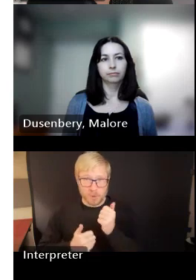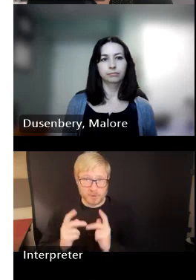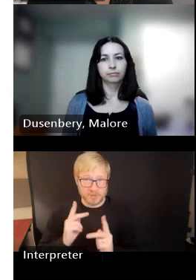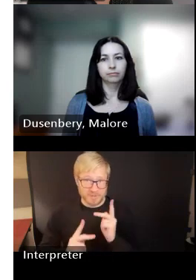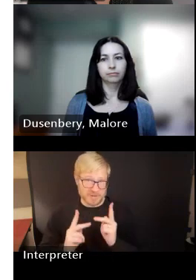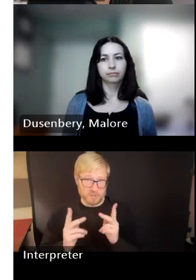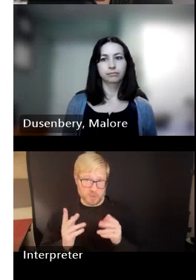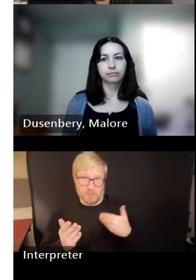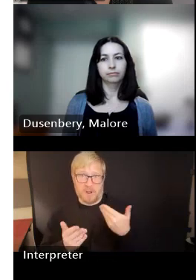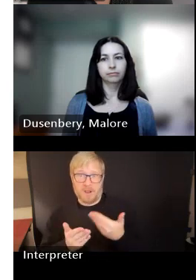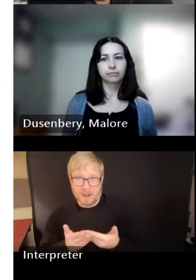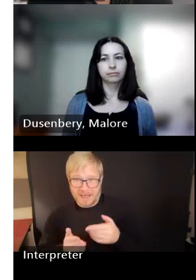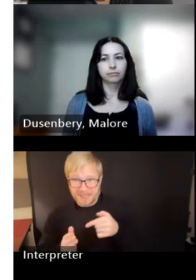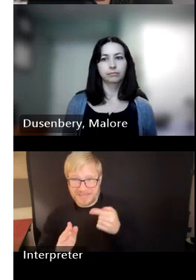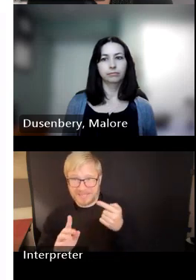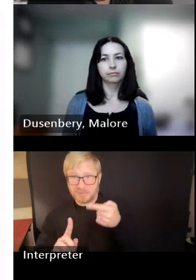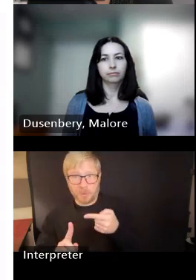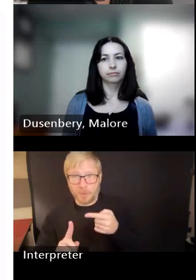friends. So